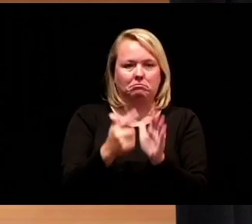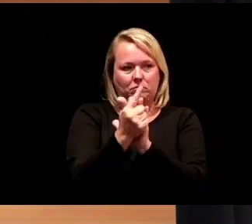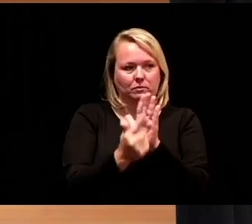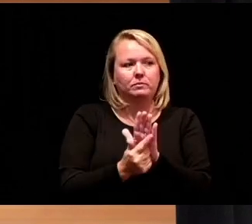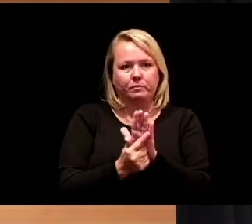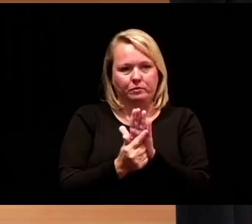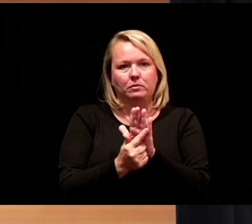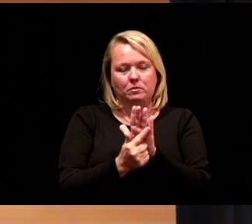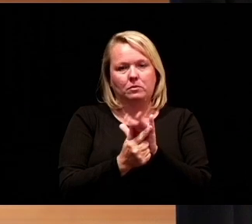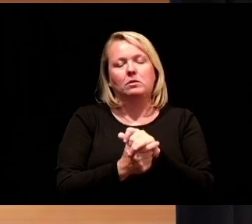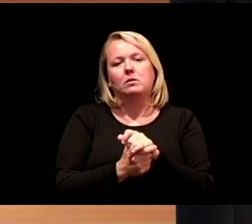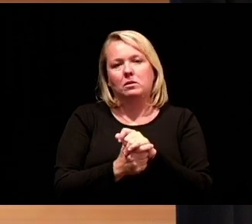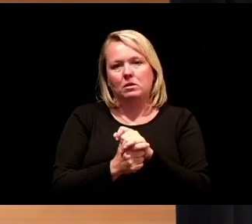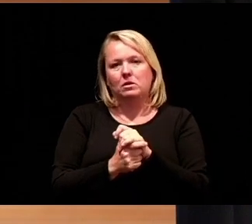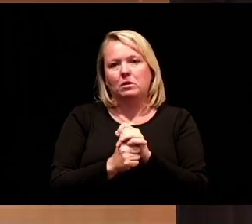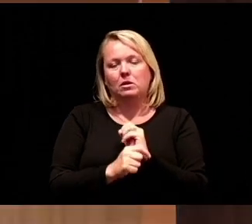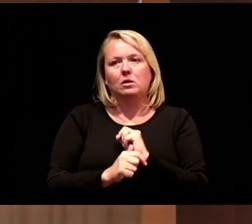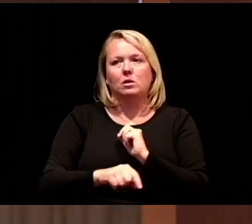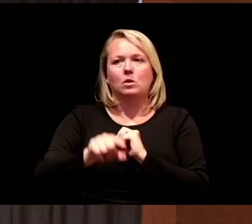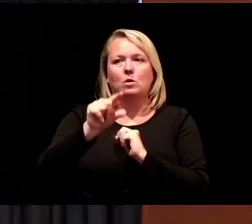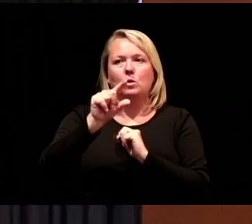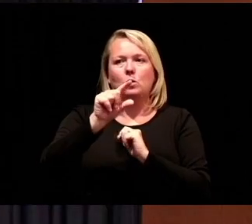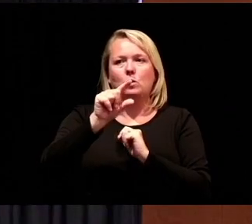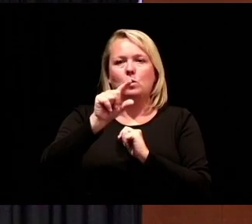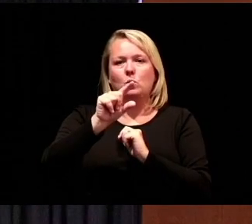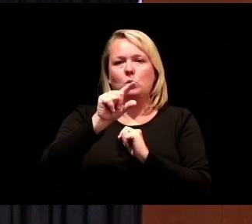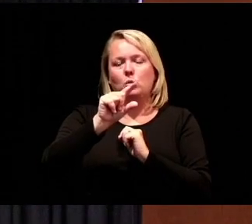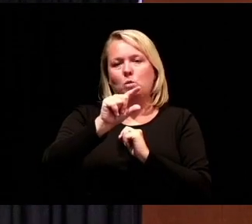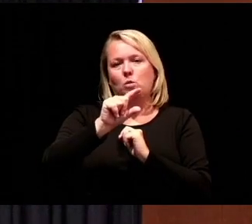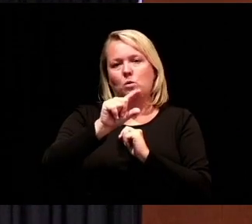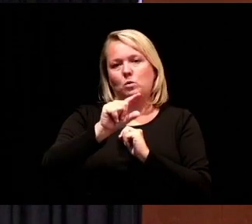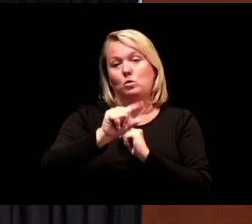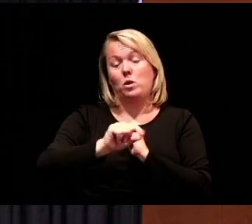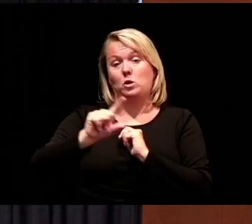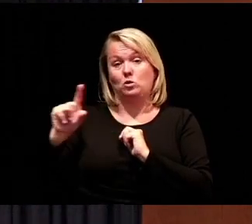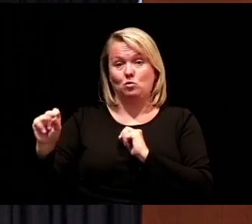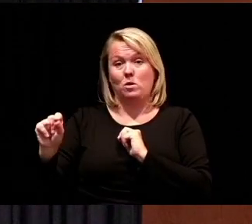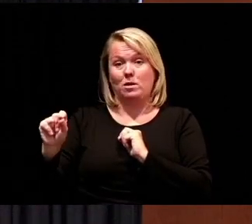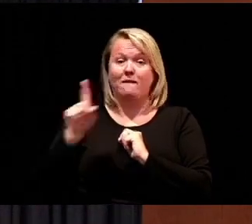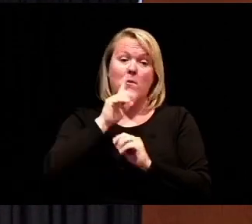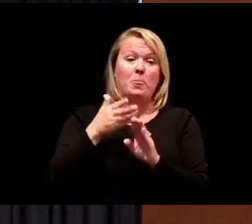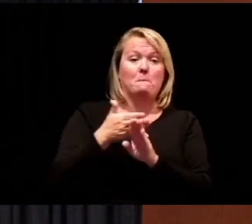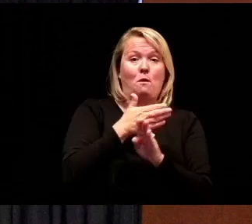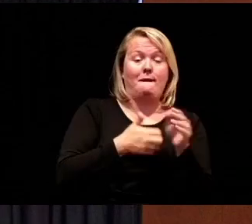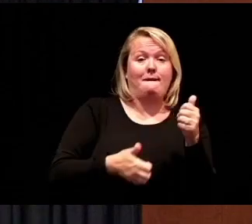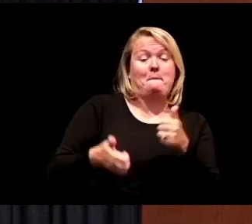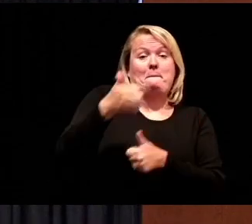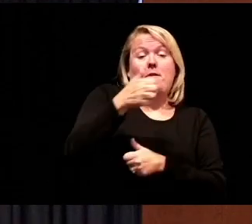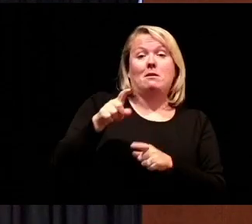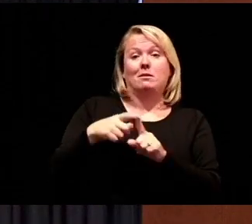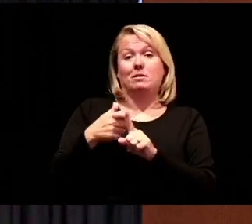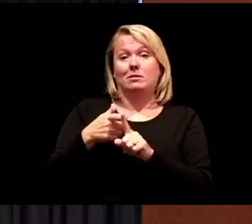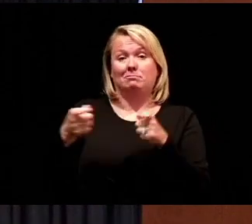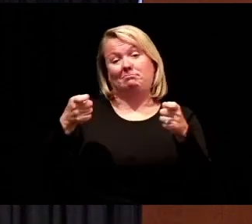years. So even if you go back 20 years, which most of the case we can't because no one keeps the records that long, it's very hard to conduct